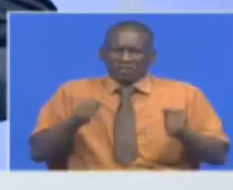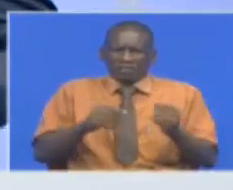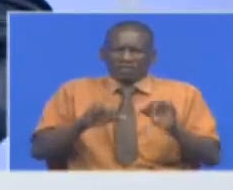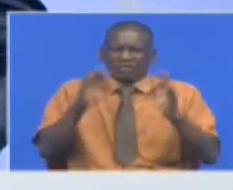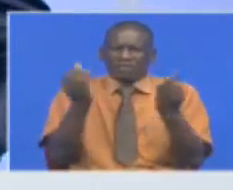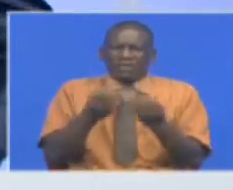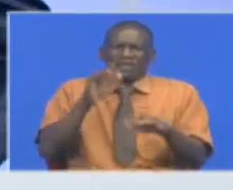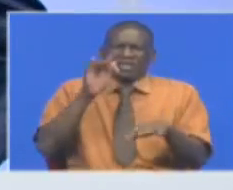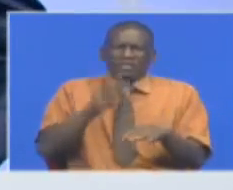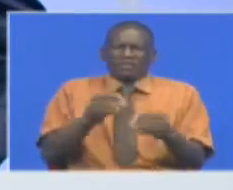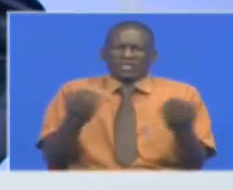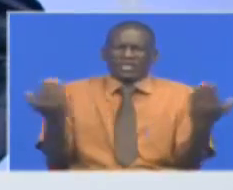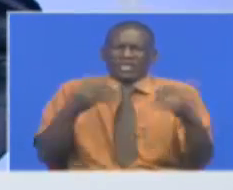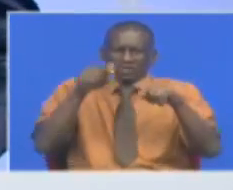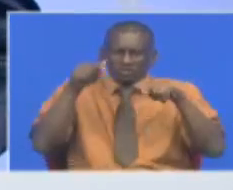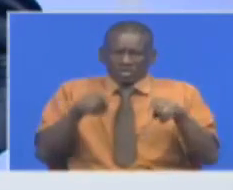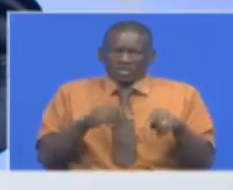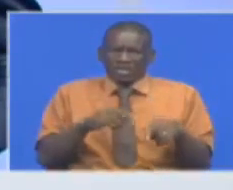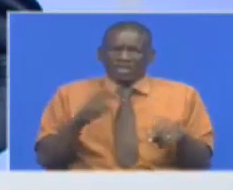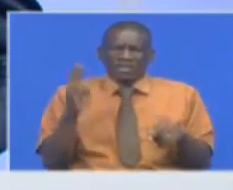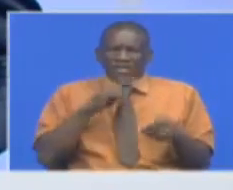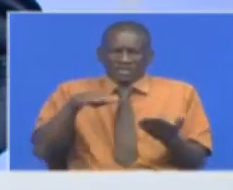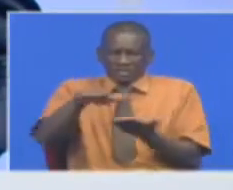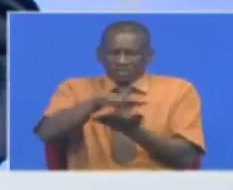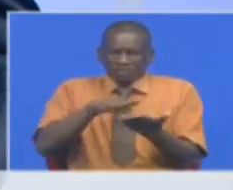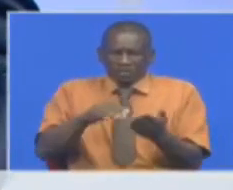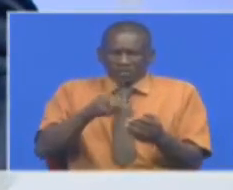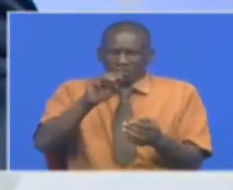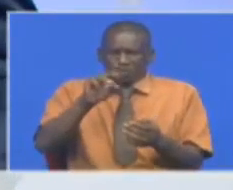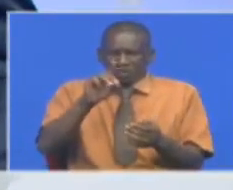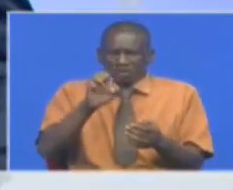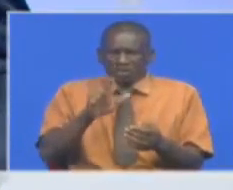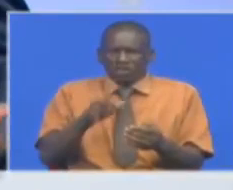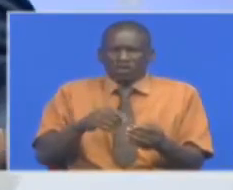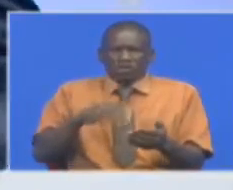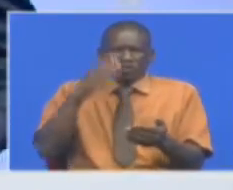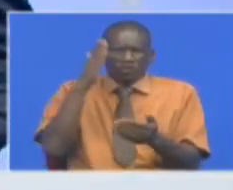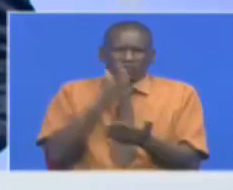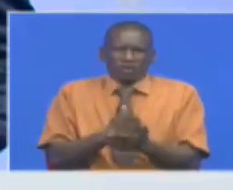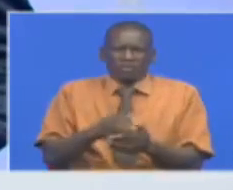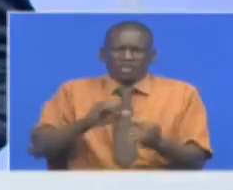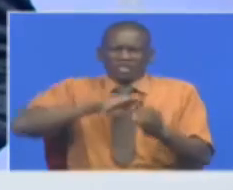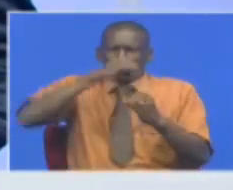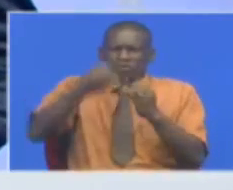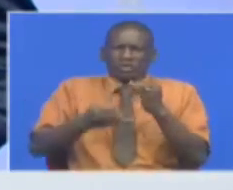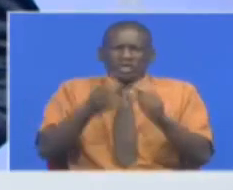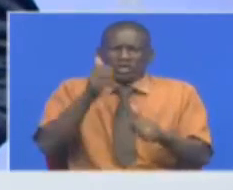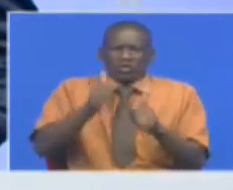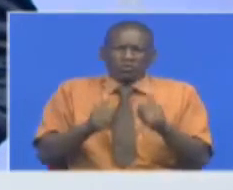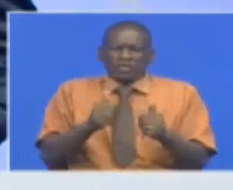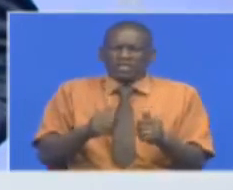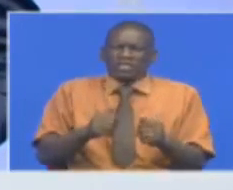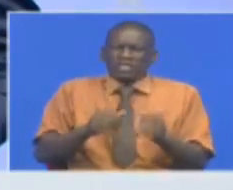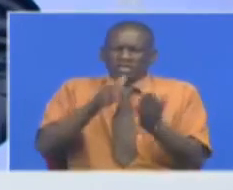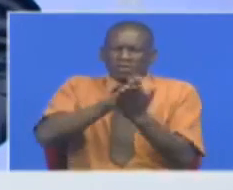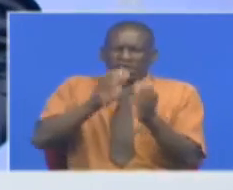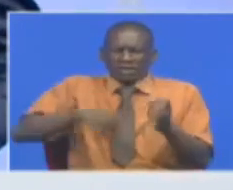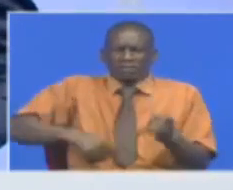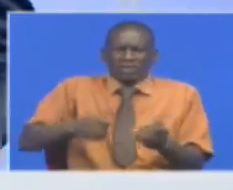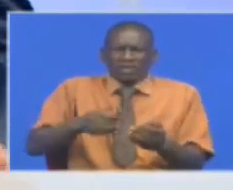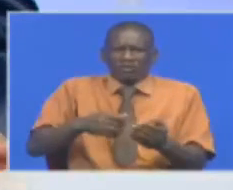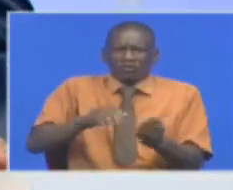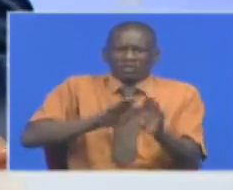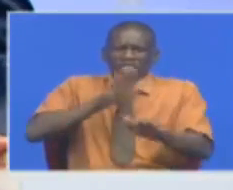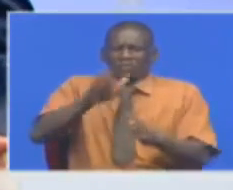Effective midnight tonight, the risk-based model for determining the insurance premium that a bank should pay for its deposits annually will take effect.